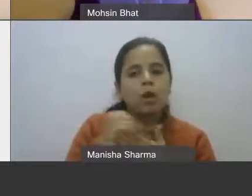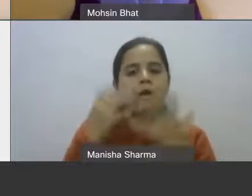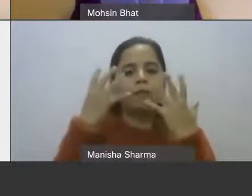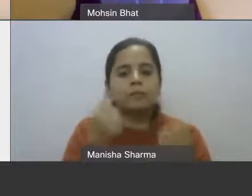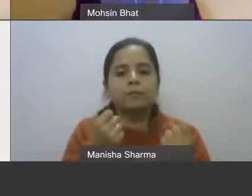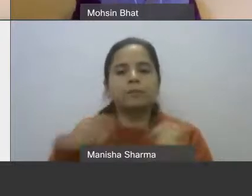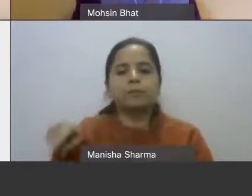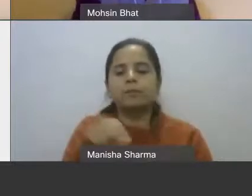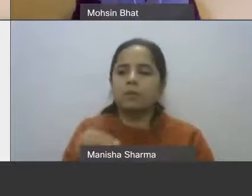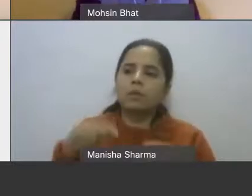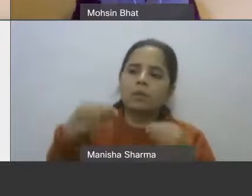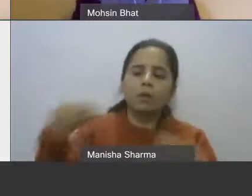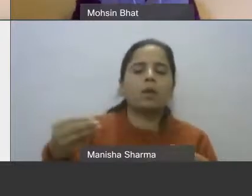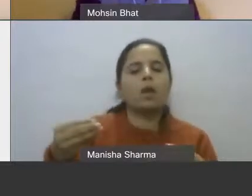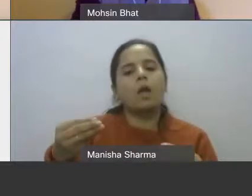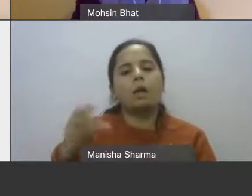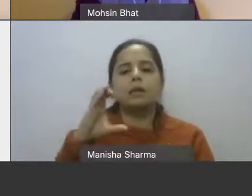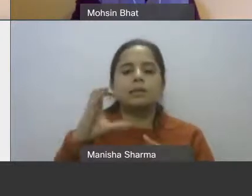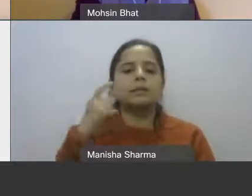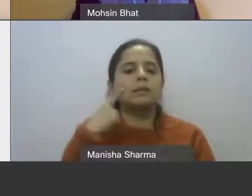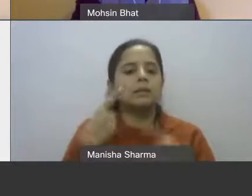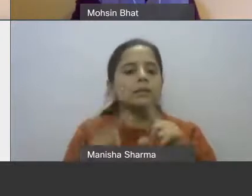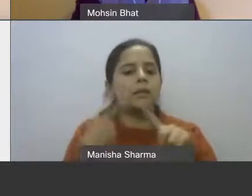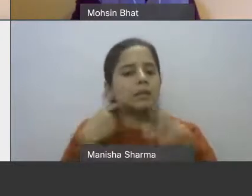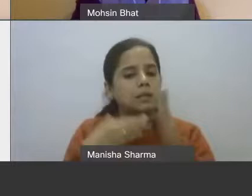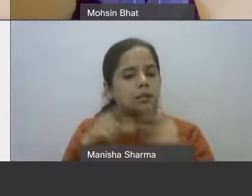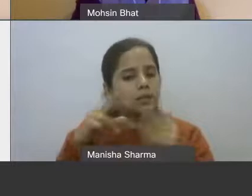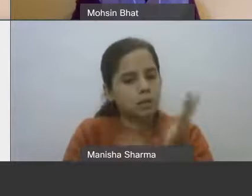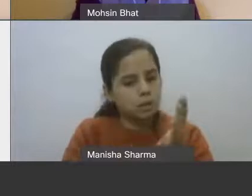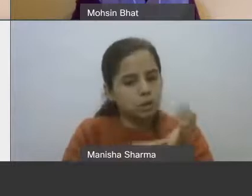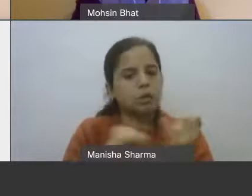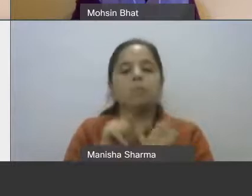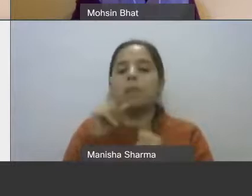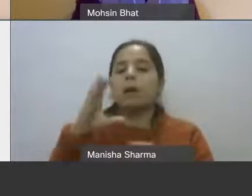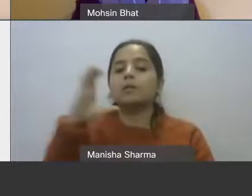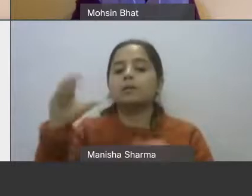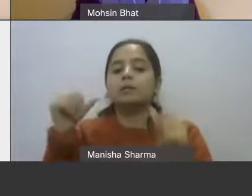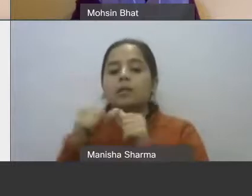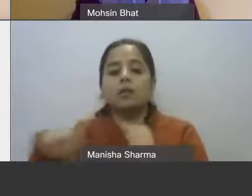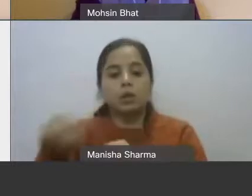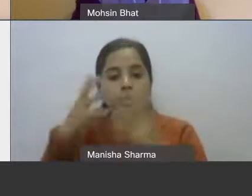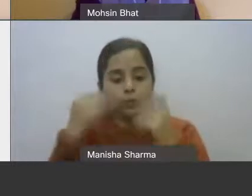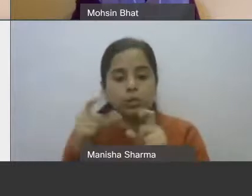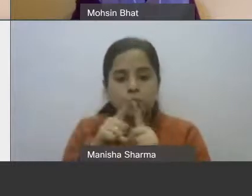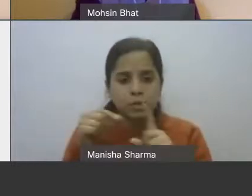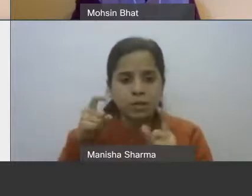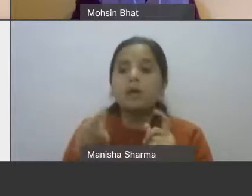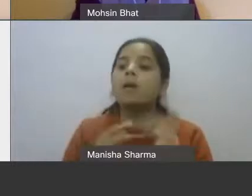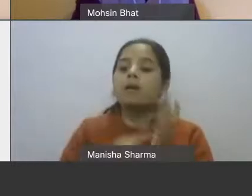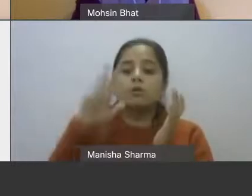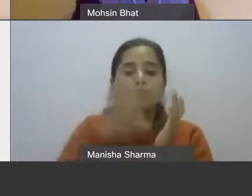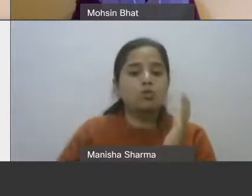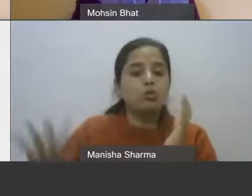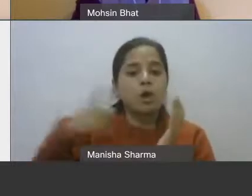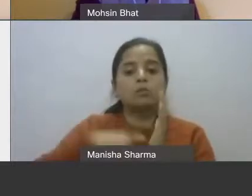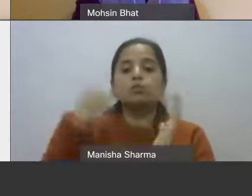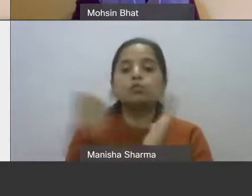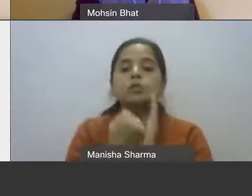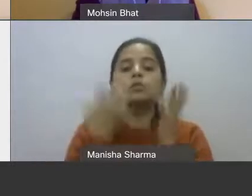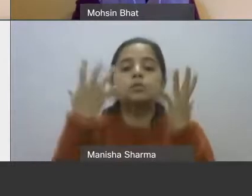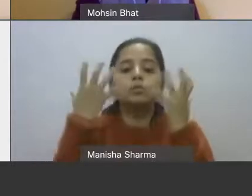guise of granting citizenship through the CAA, while simultaneously trying to create a national register of citizens. On the other hand, what